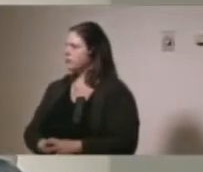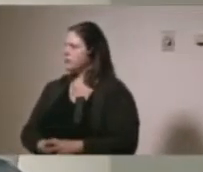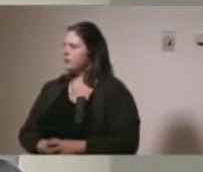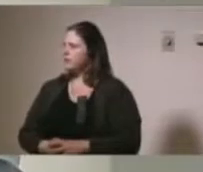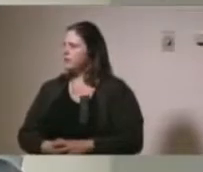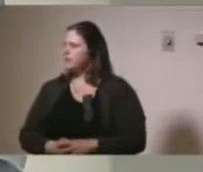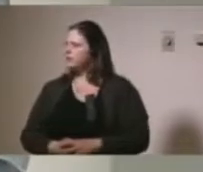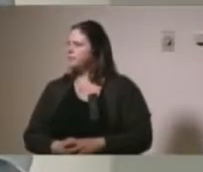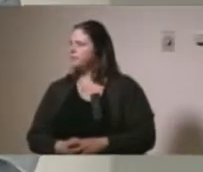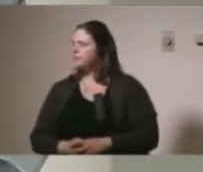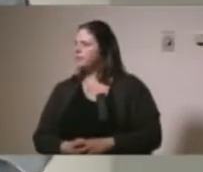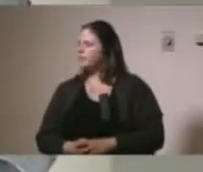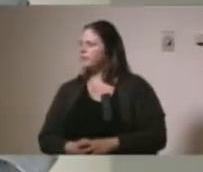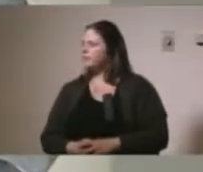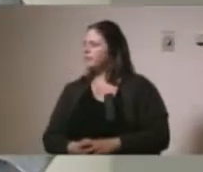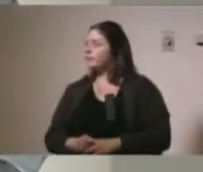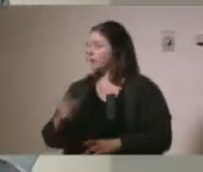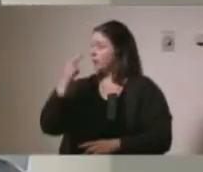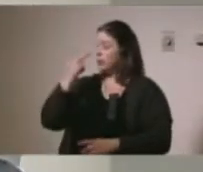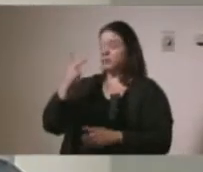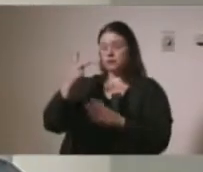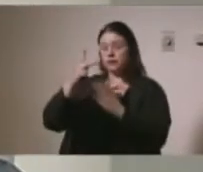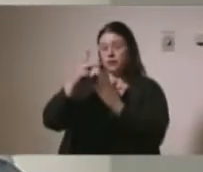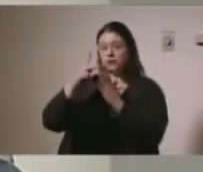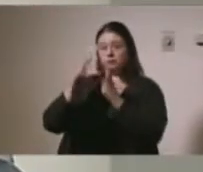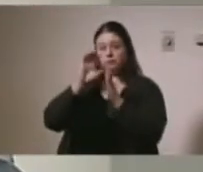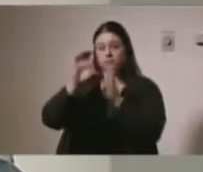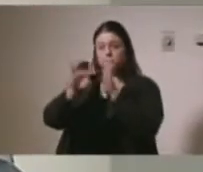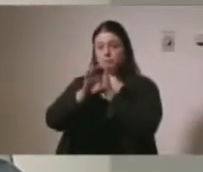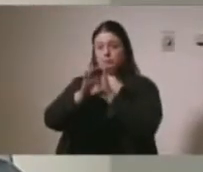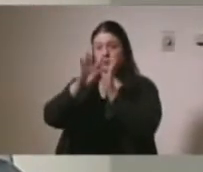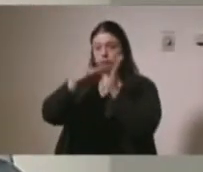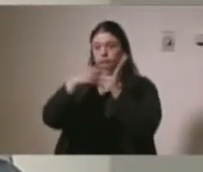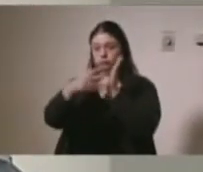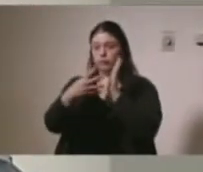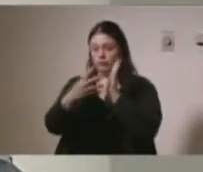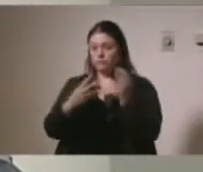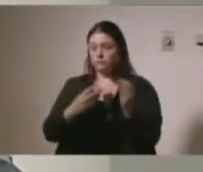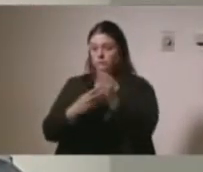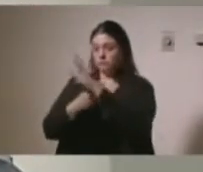the drop in the mail volume for the Italian Post.